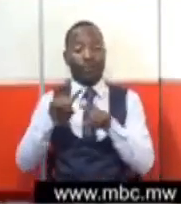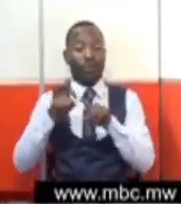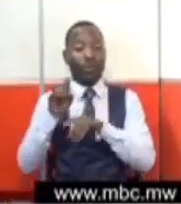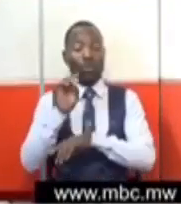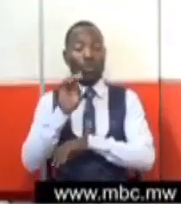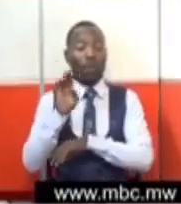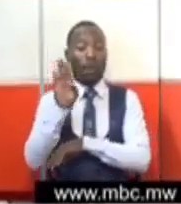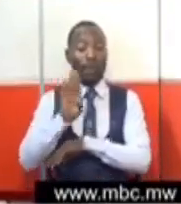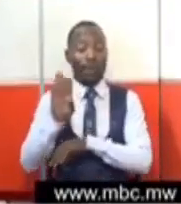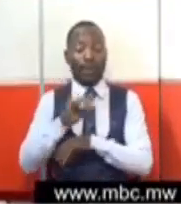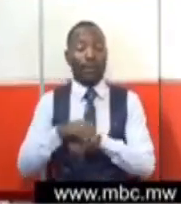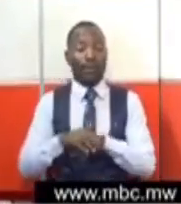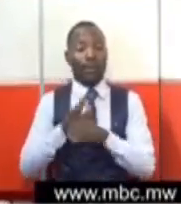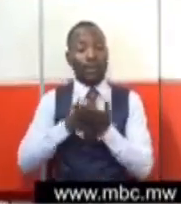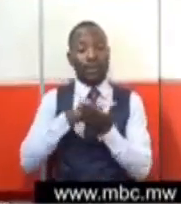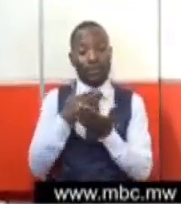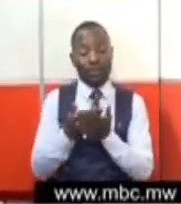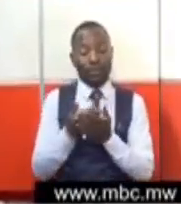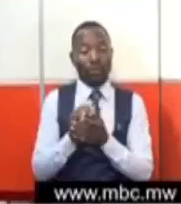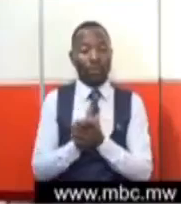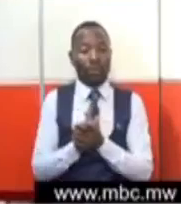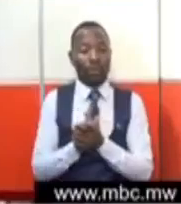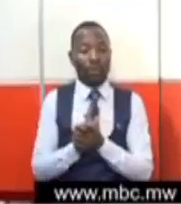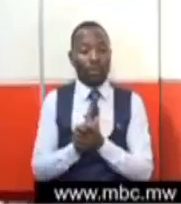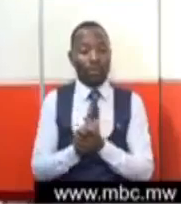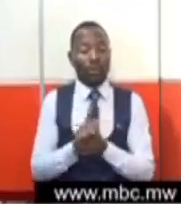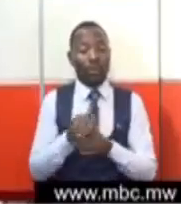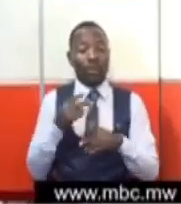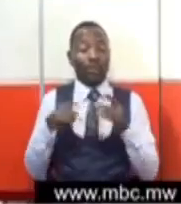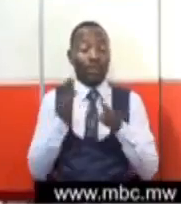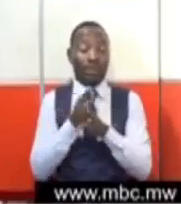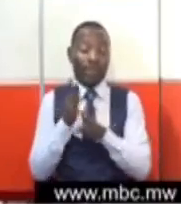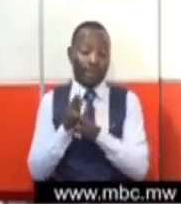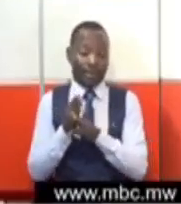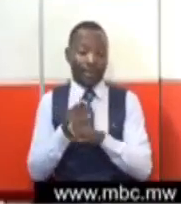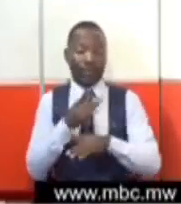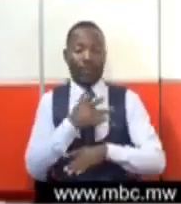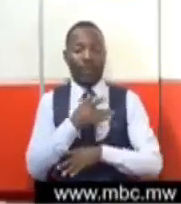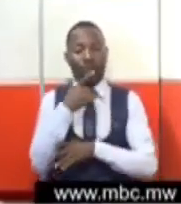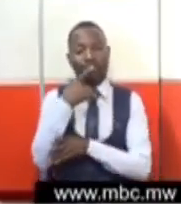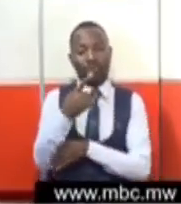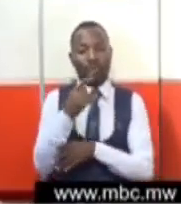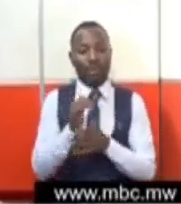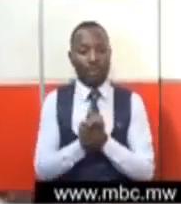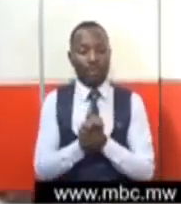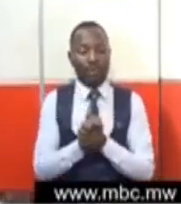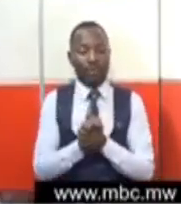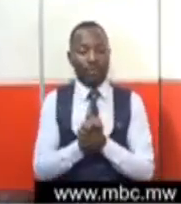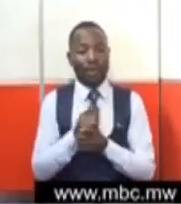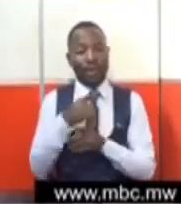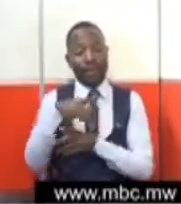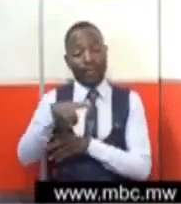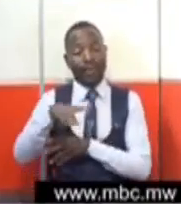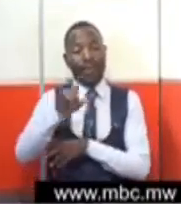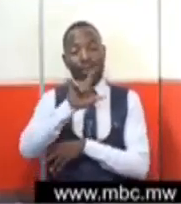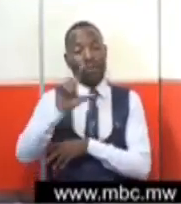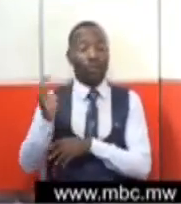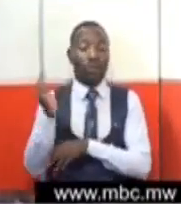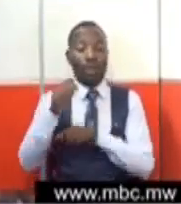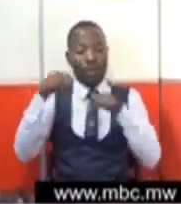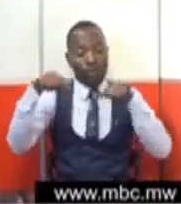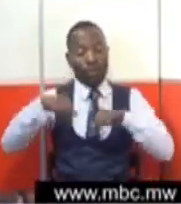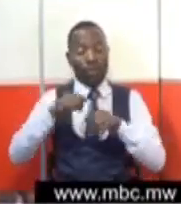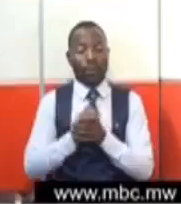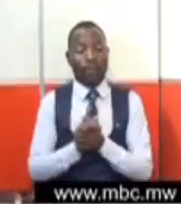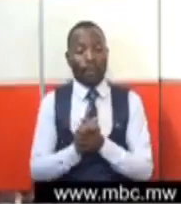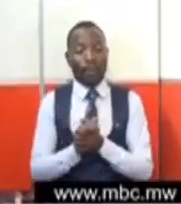office, but because of maybe some administrative challenges, we felt like we would be better be situated at the center. So coming in Lilongwe, it